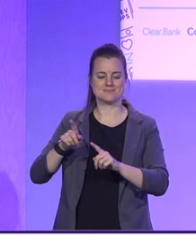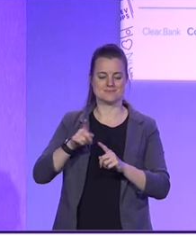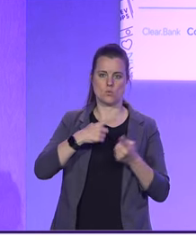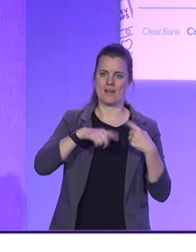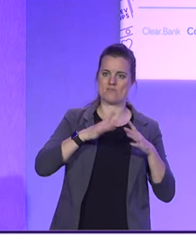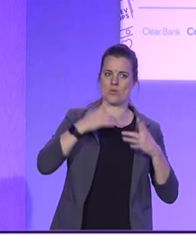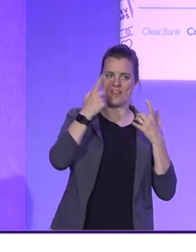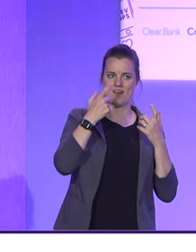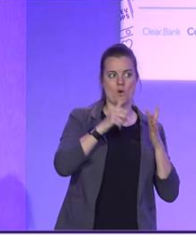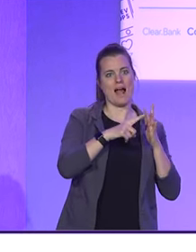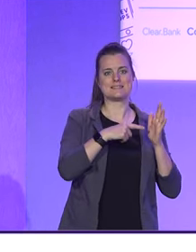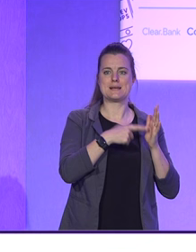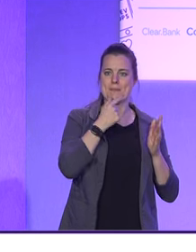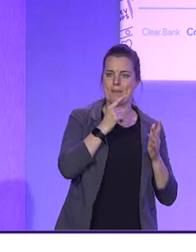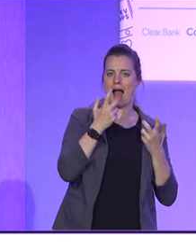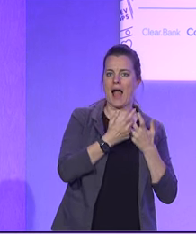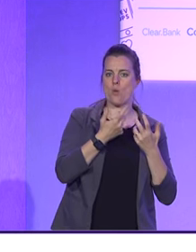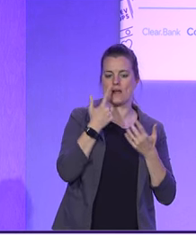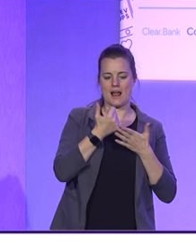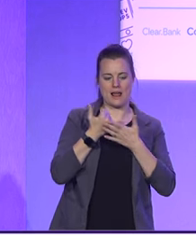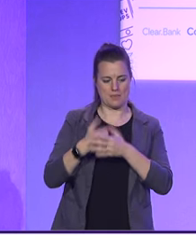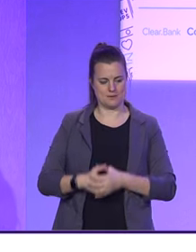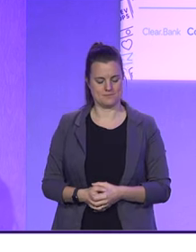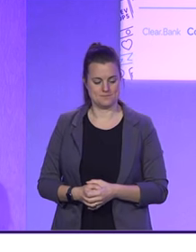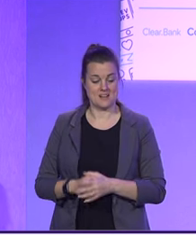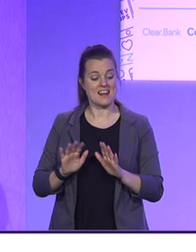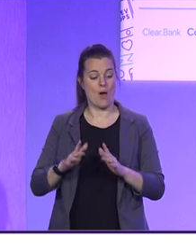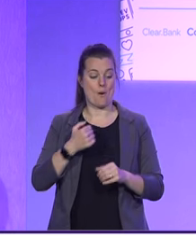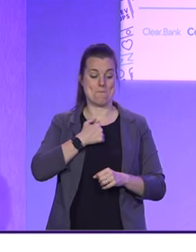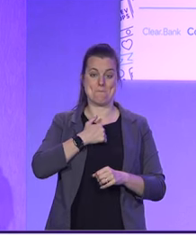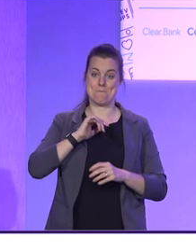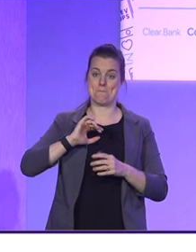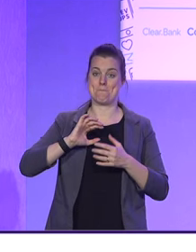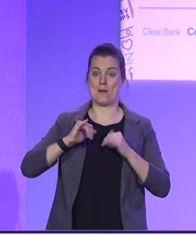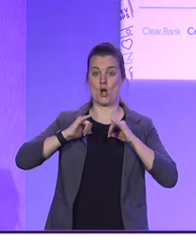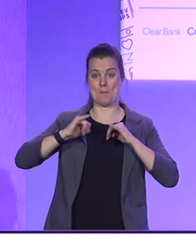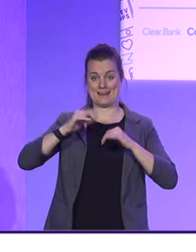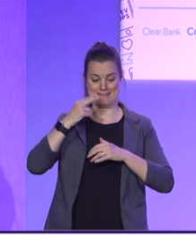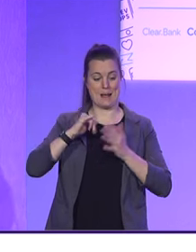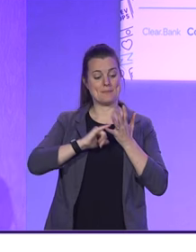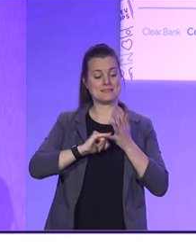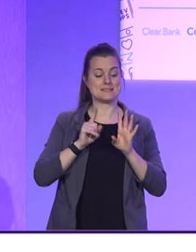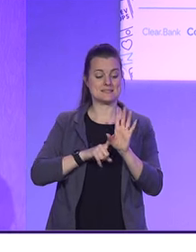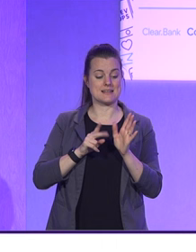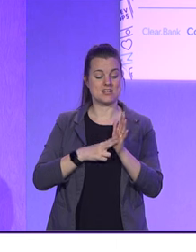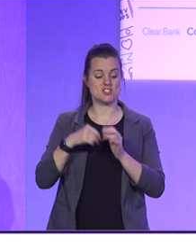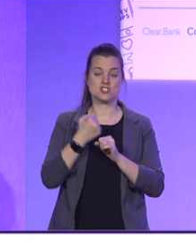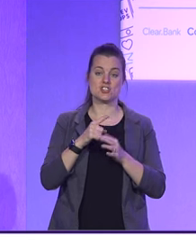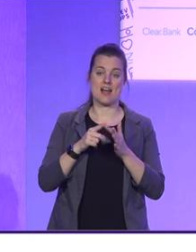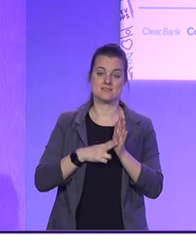help these guys, okay? First of all, which is my company? My company is Syngenta. Okay, this is one of